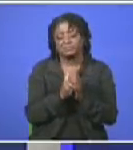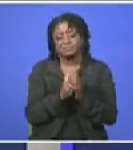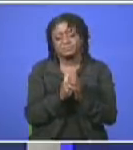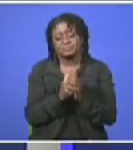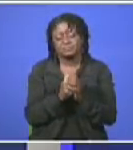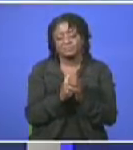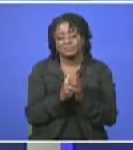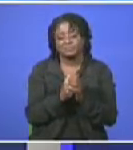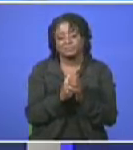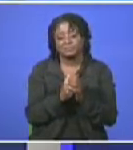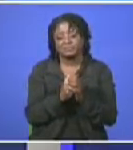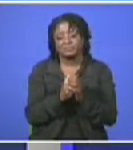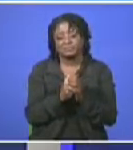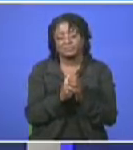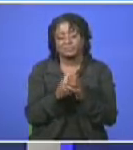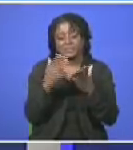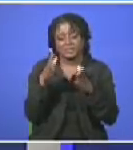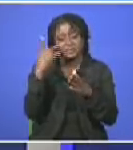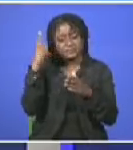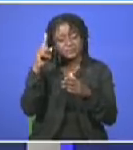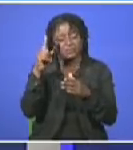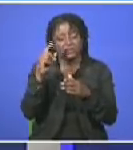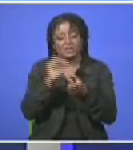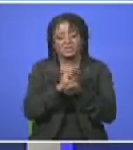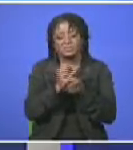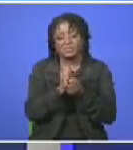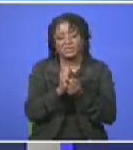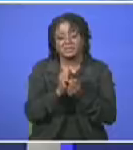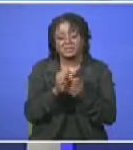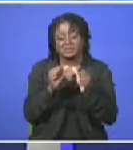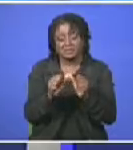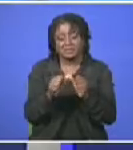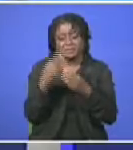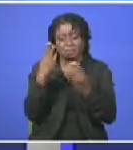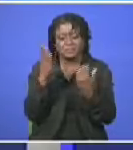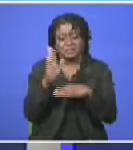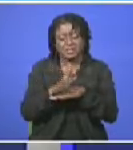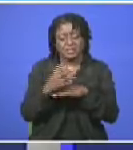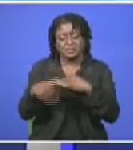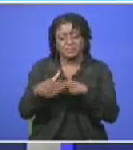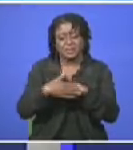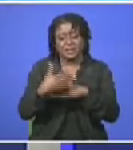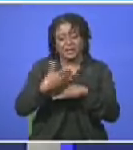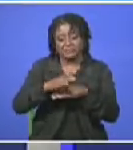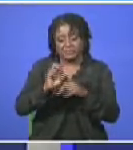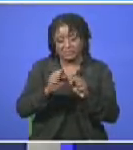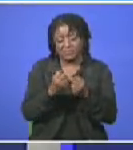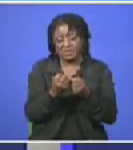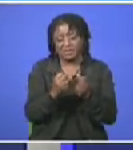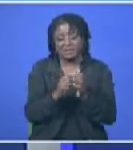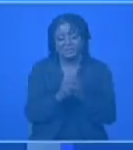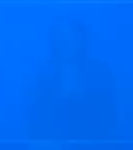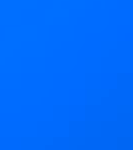25-11. And that will do it for sports. Stay tuned. The Bahamas Tonight comes back after the break.